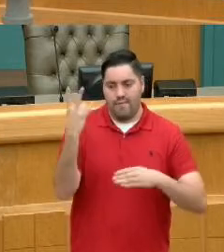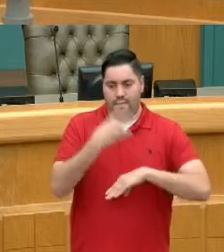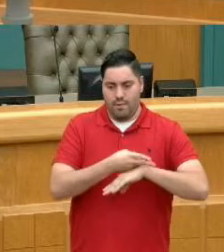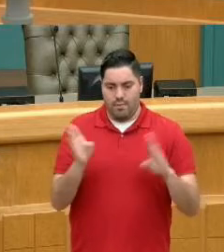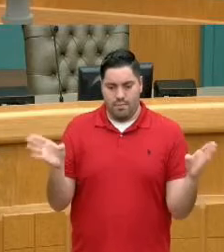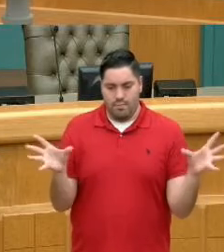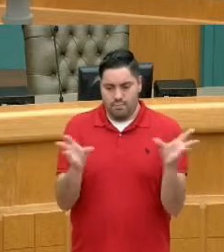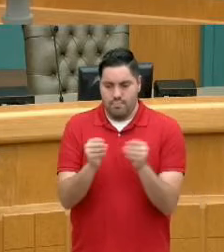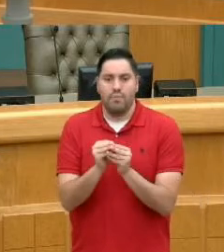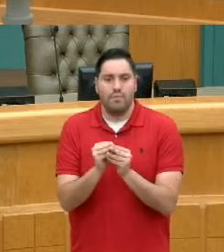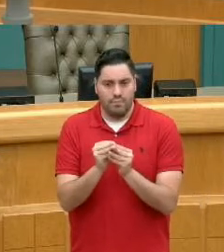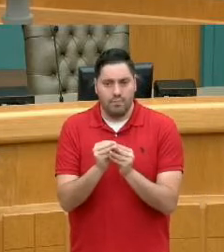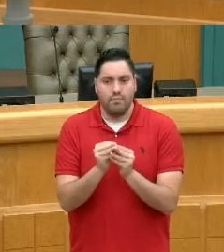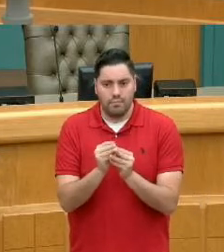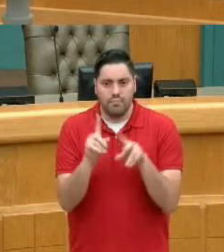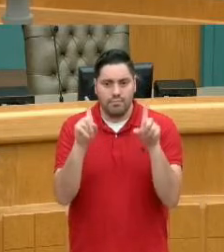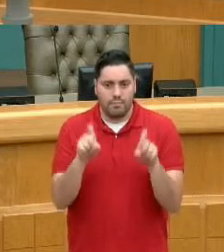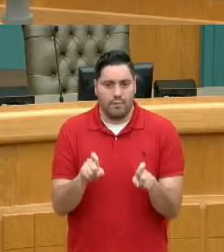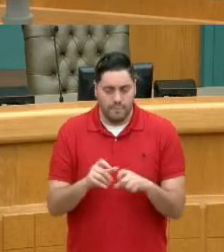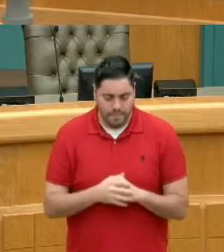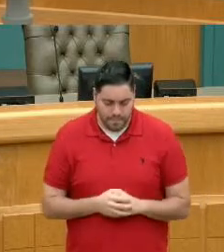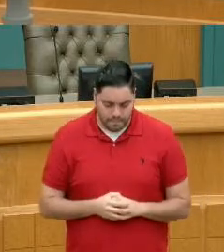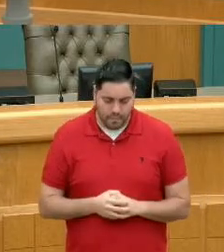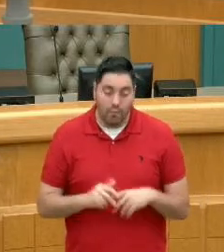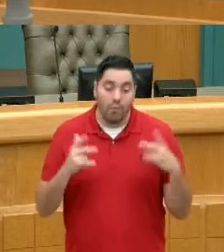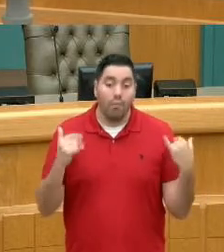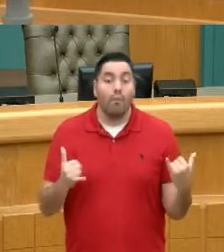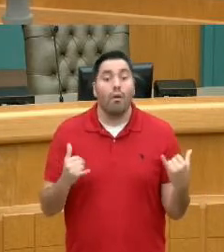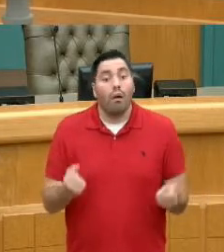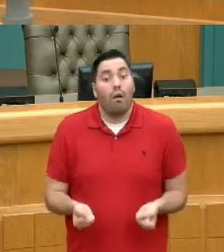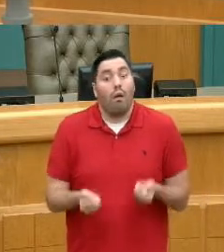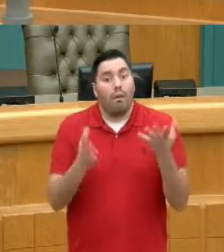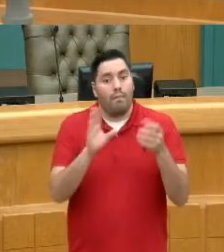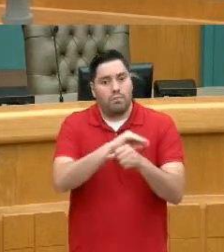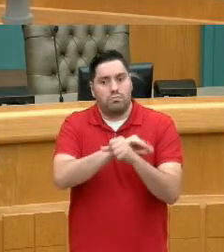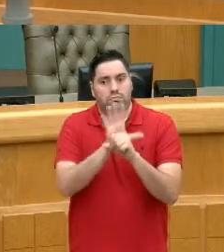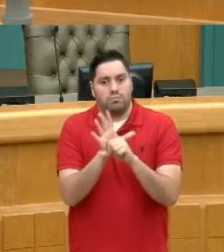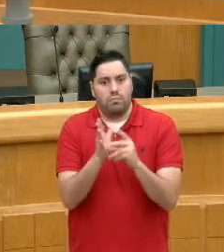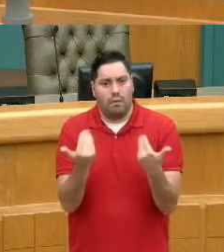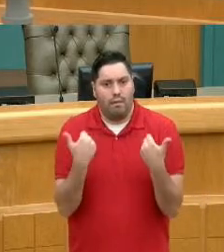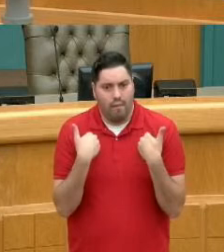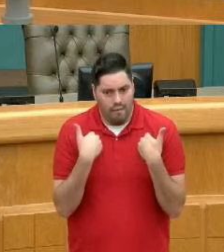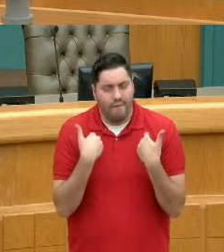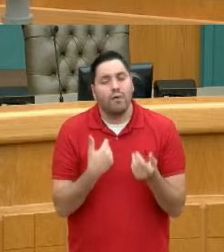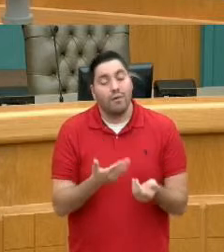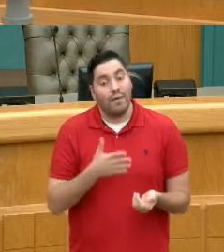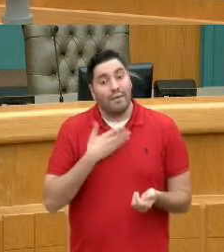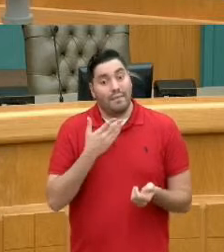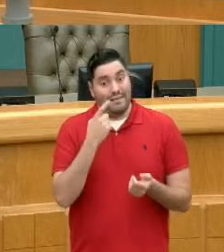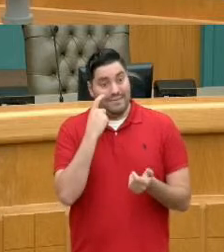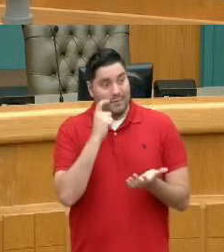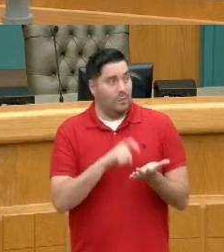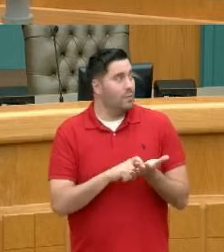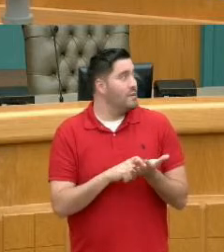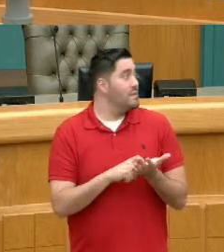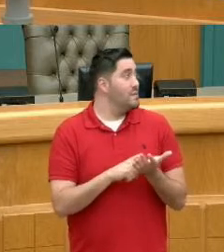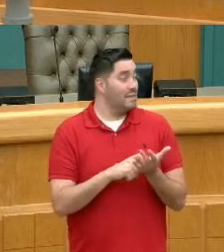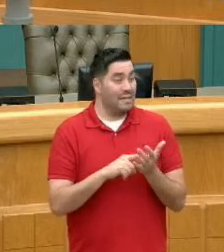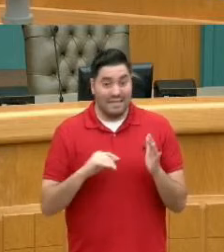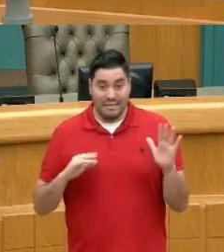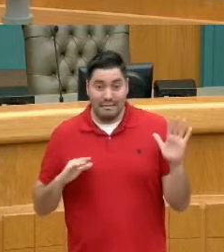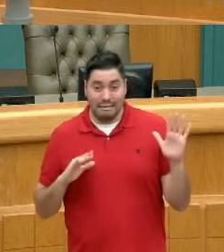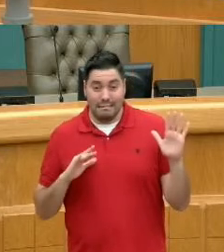tests performed. And then when we look at number of COVID cases, we're glad to see that drop from that big spike that was due